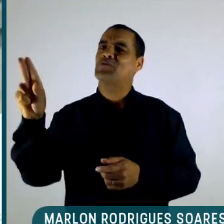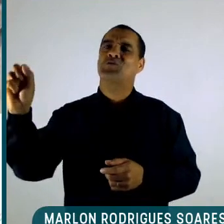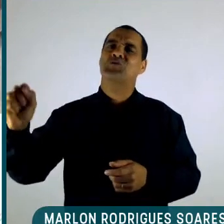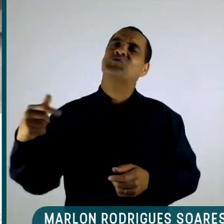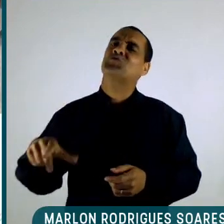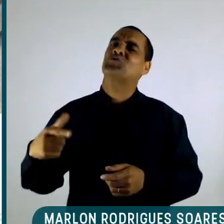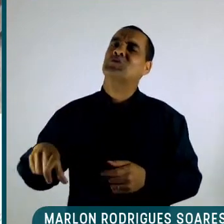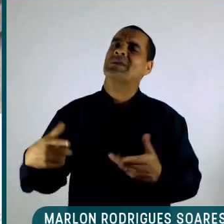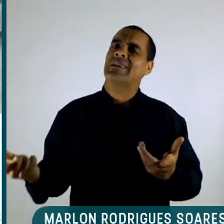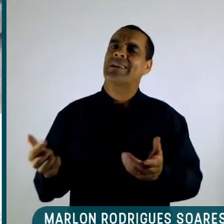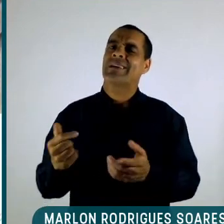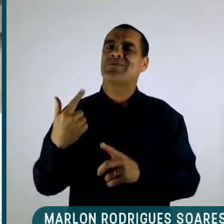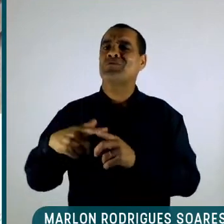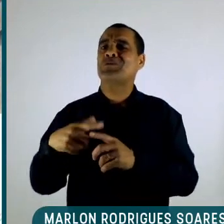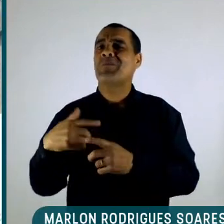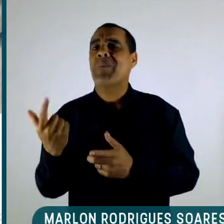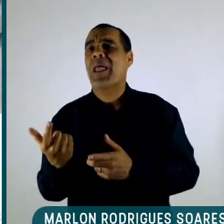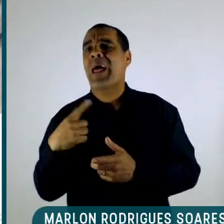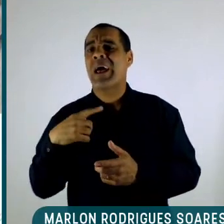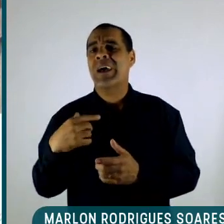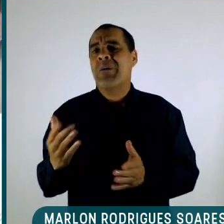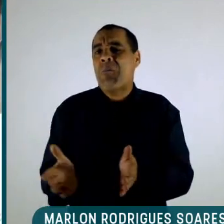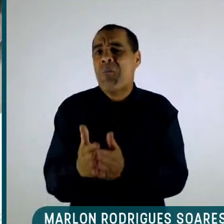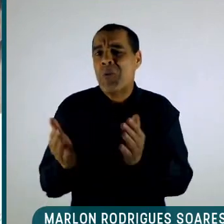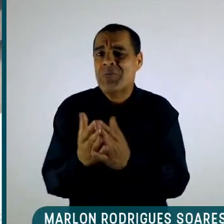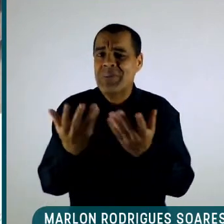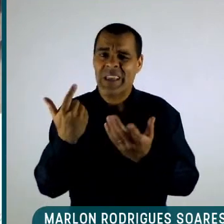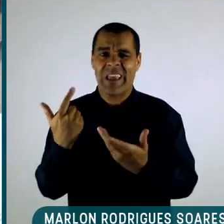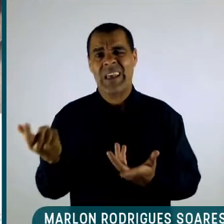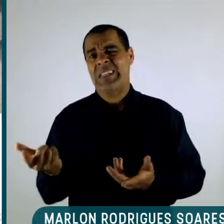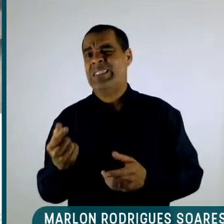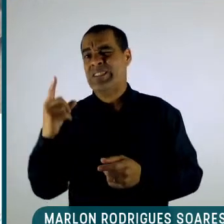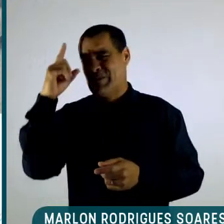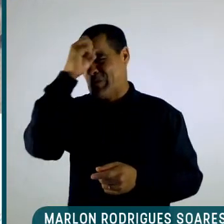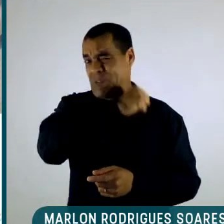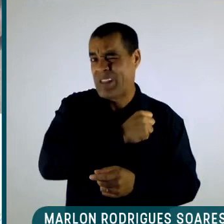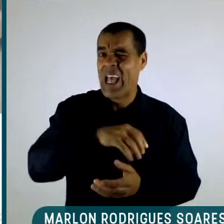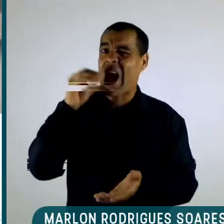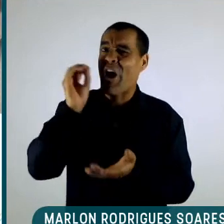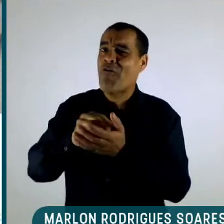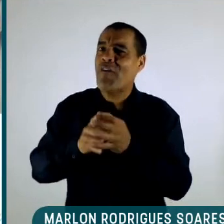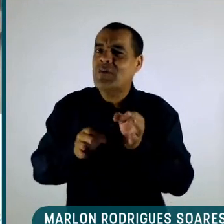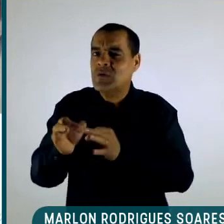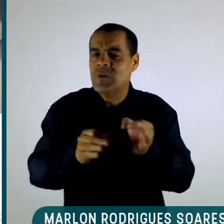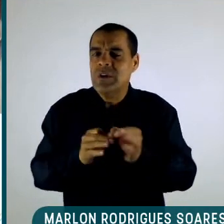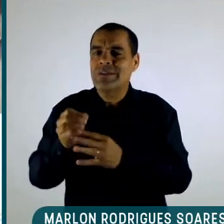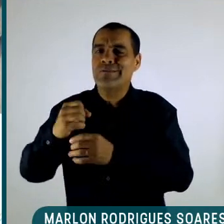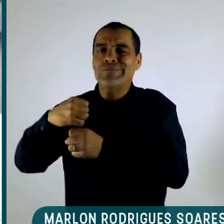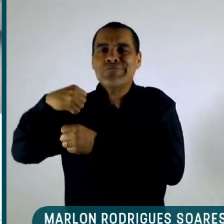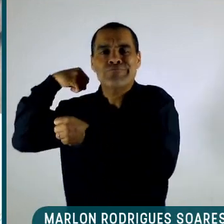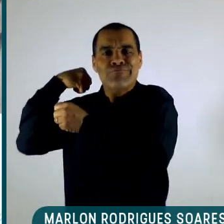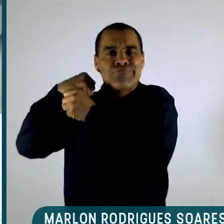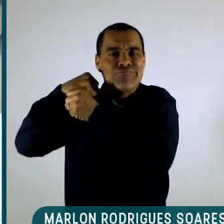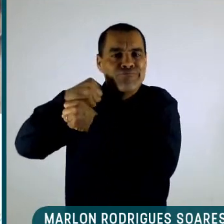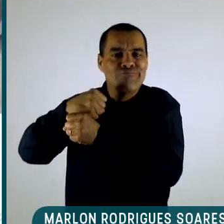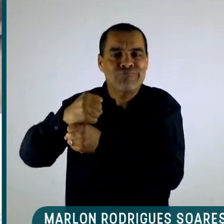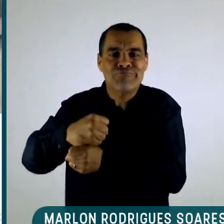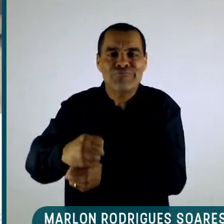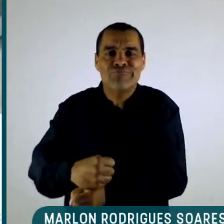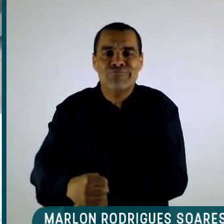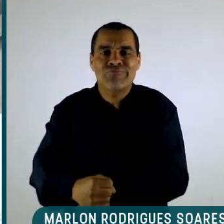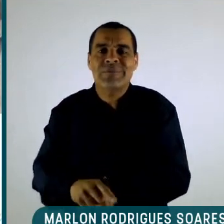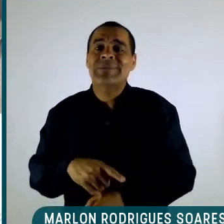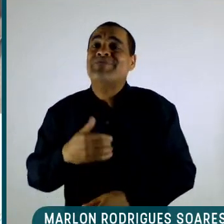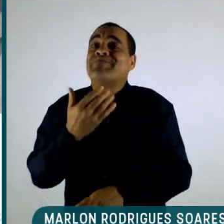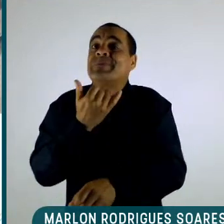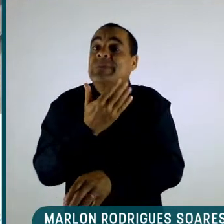an expertise our health system does not have. It has for the poverty due to the lack of organization during over these